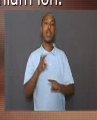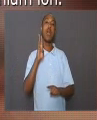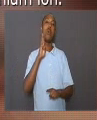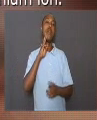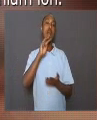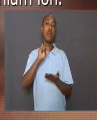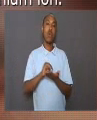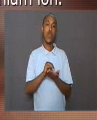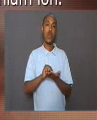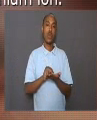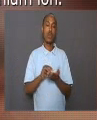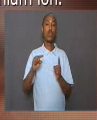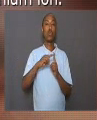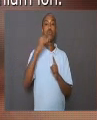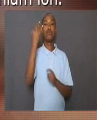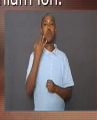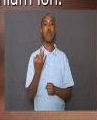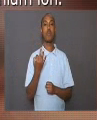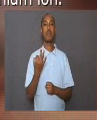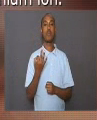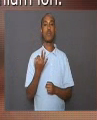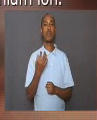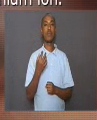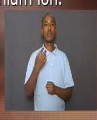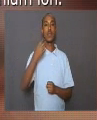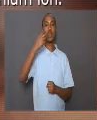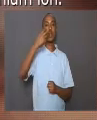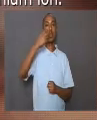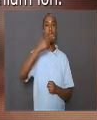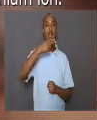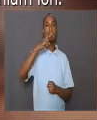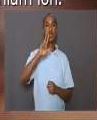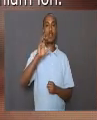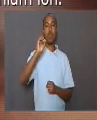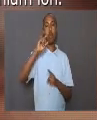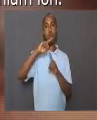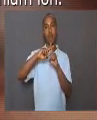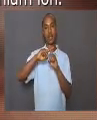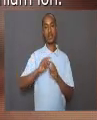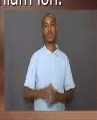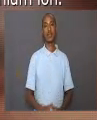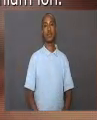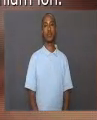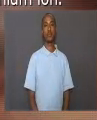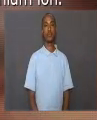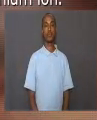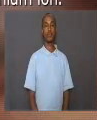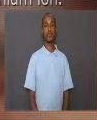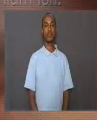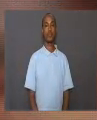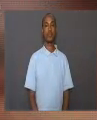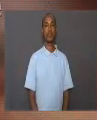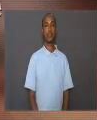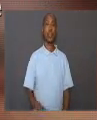electrons from a water molecule to form an hydronium ion.